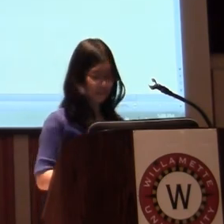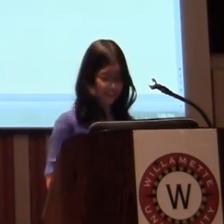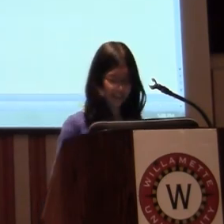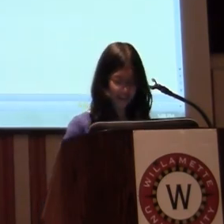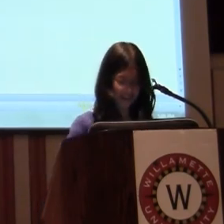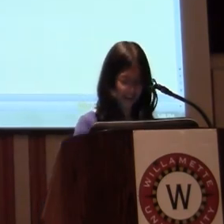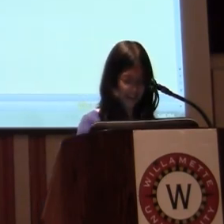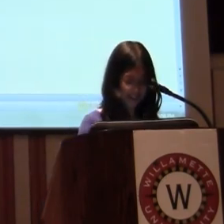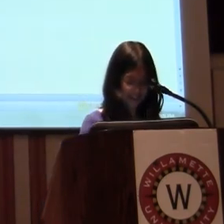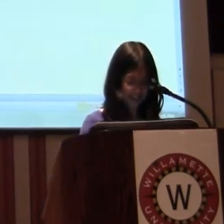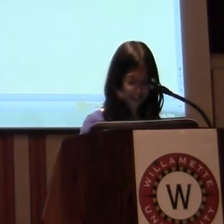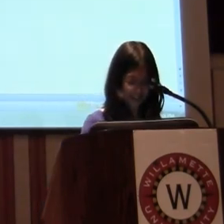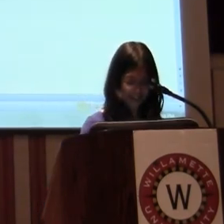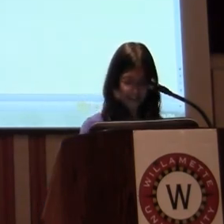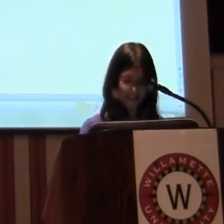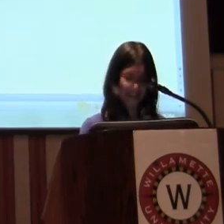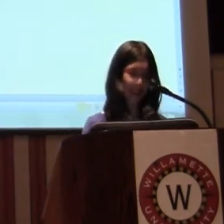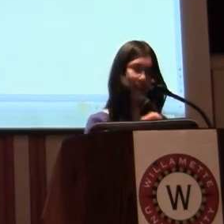Large.